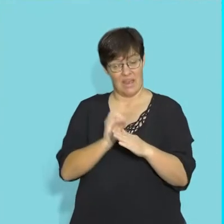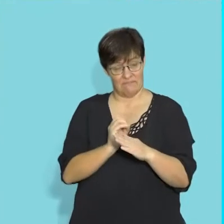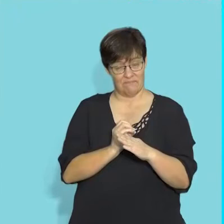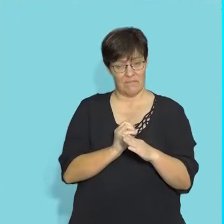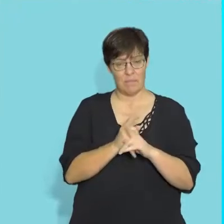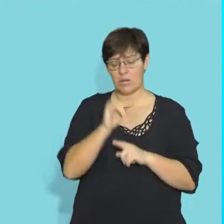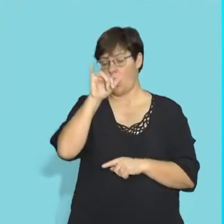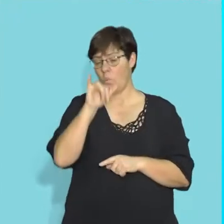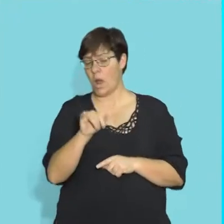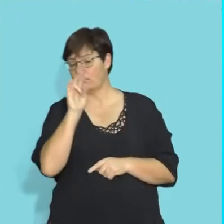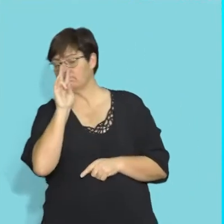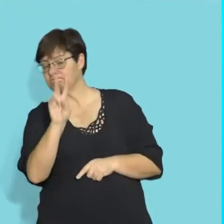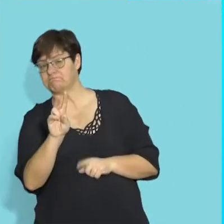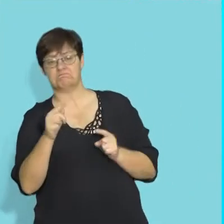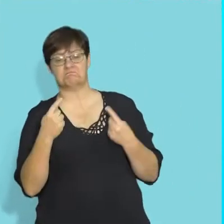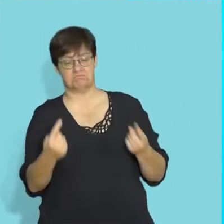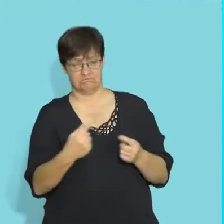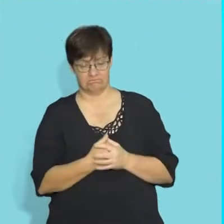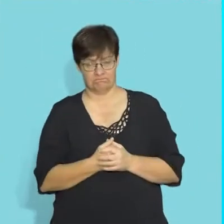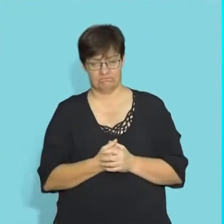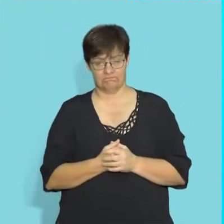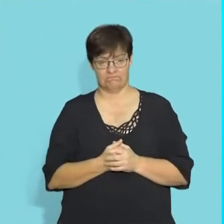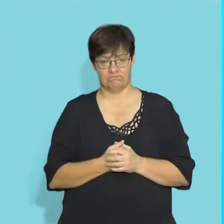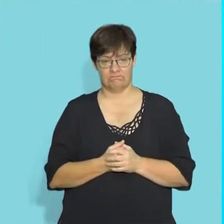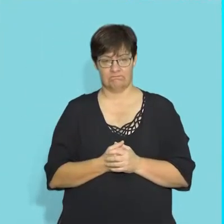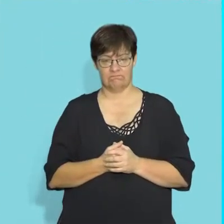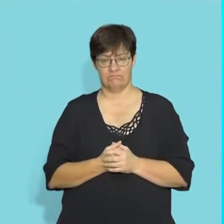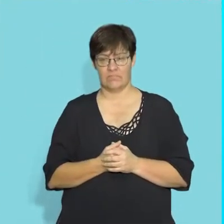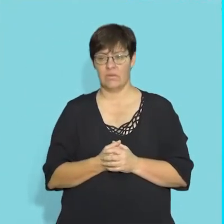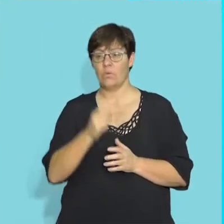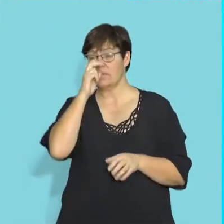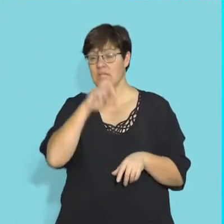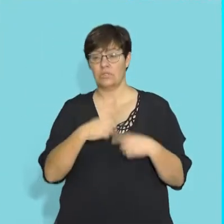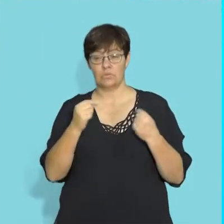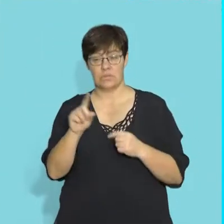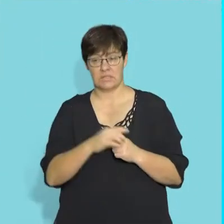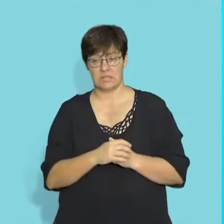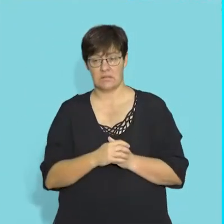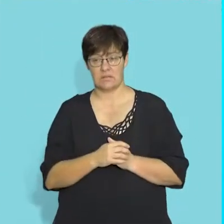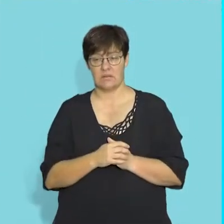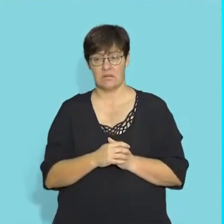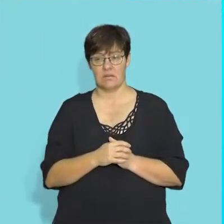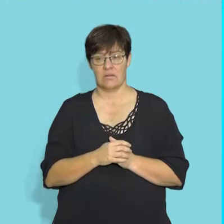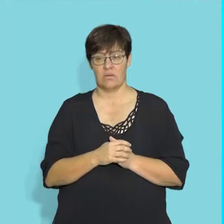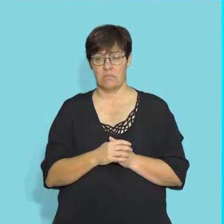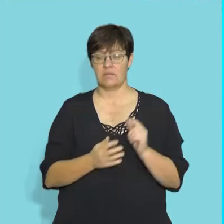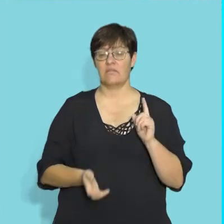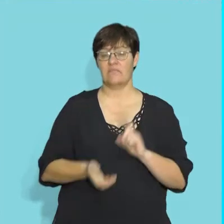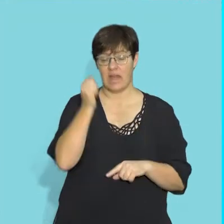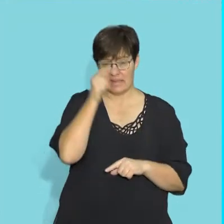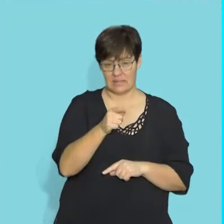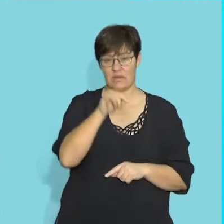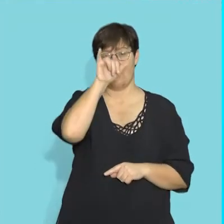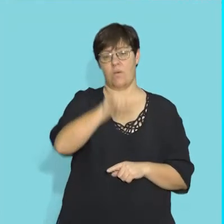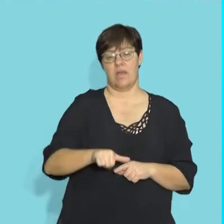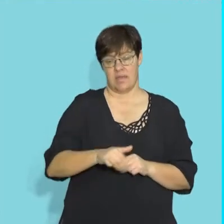the y-cut off the graph, the y-intercept. And so what we had to do is we somehow have to go find the